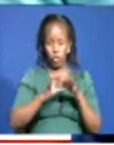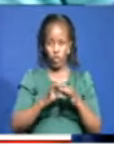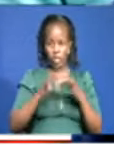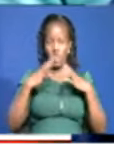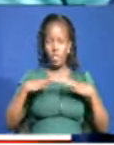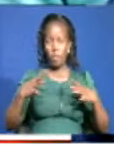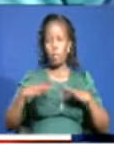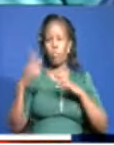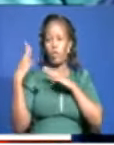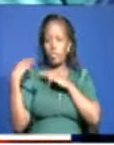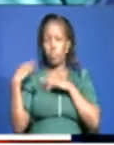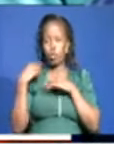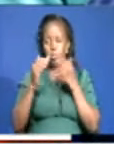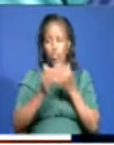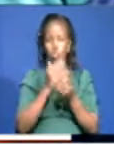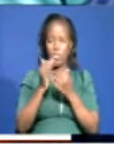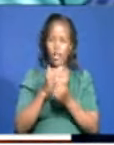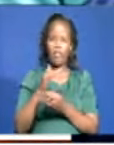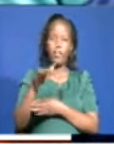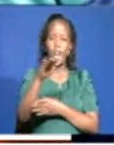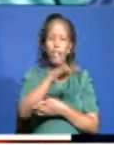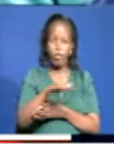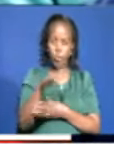environment so that to clean